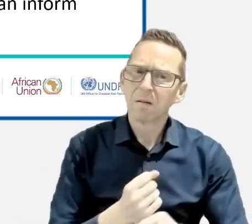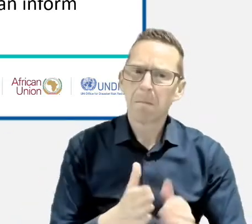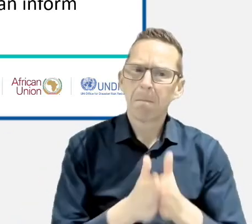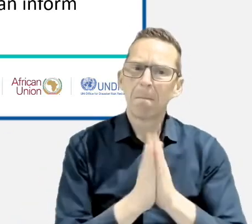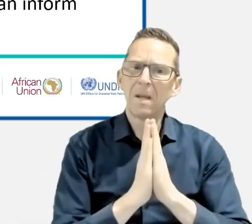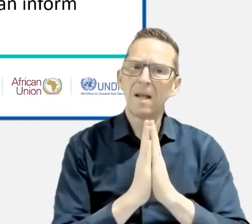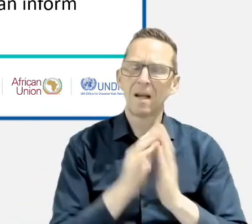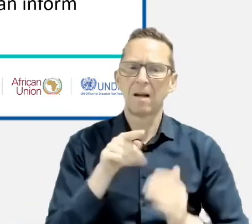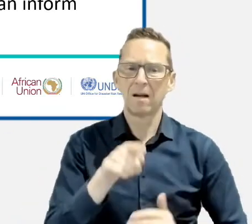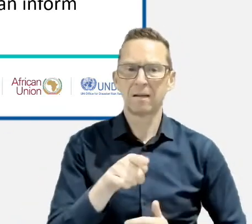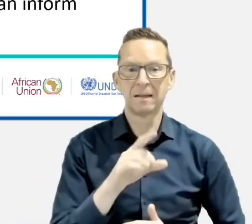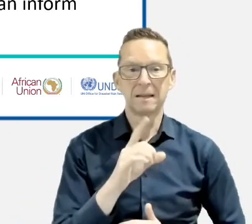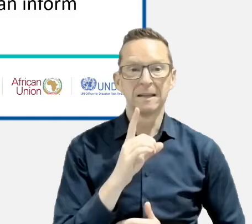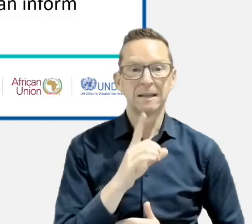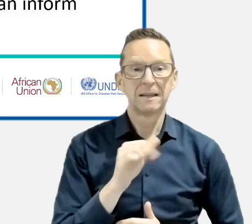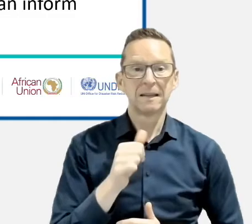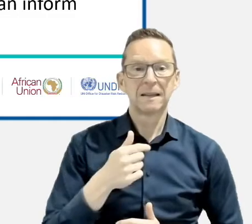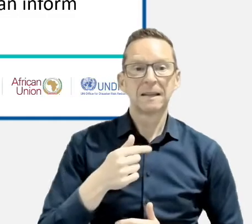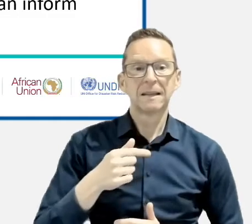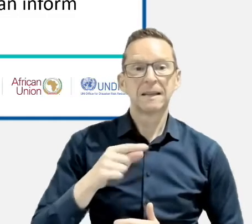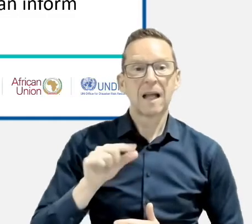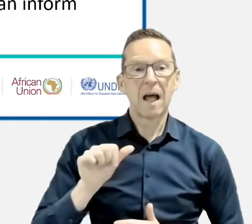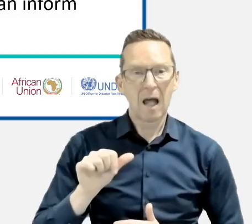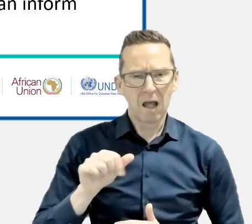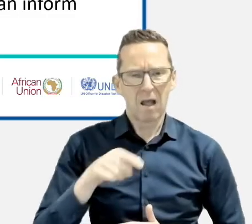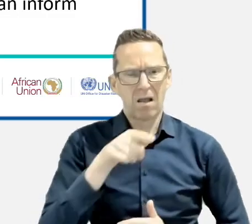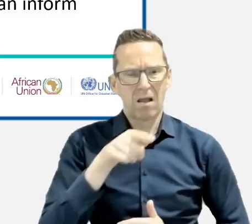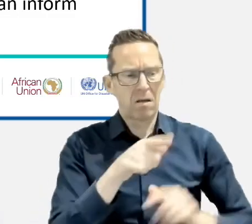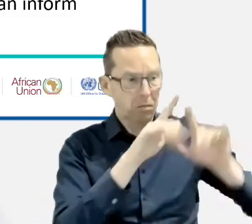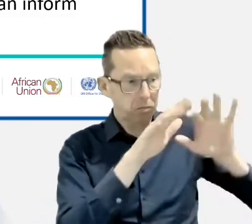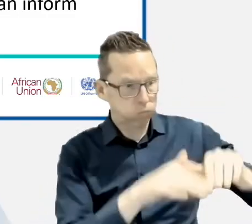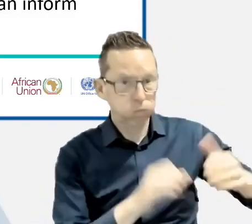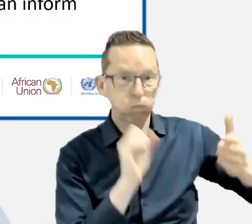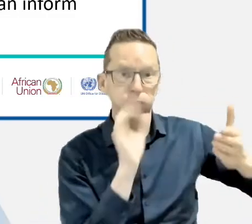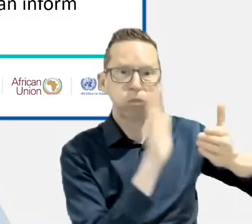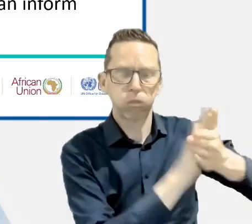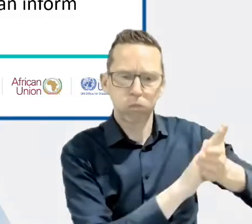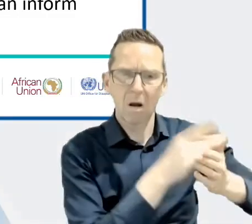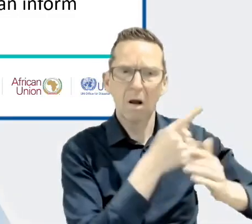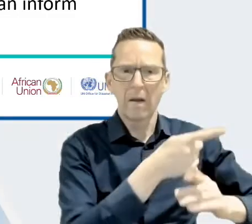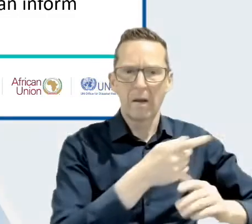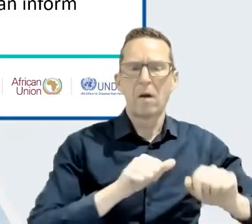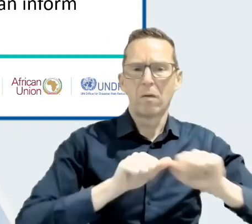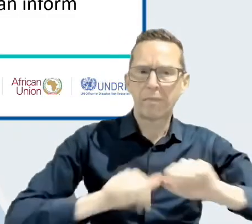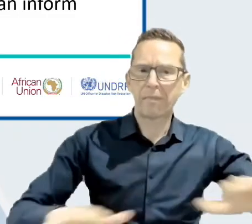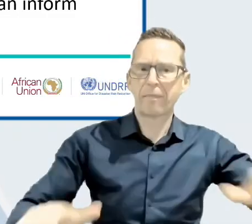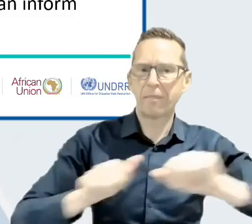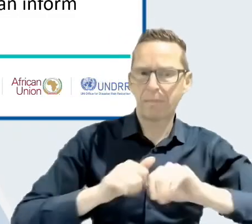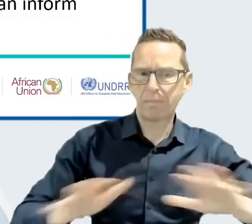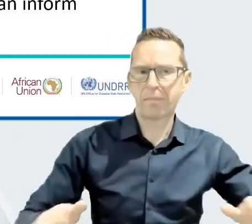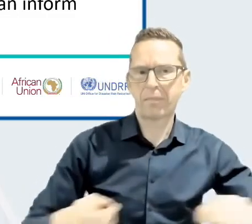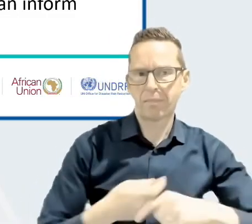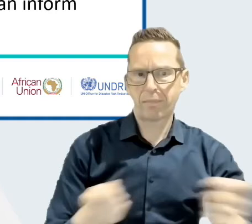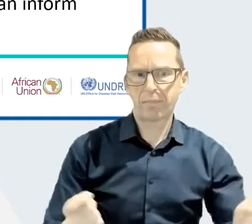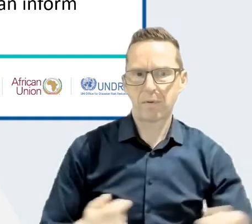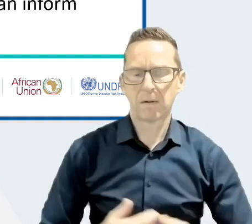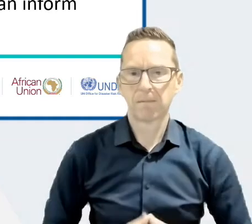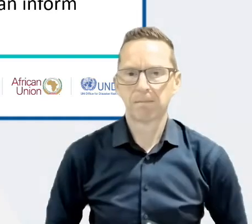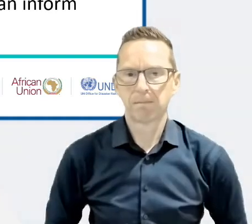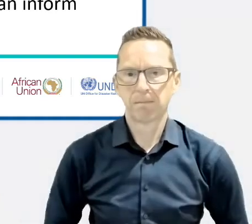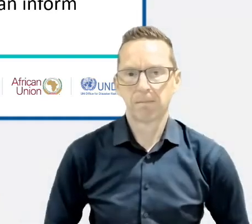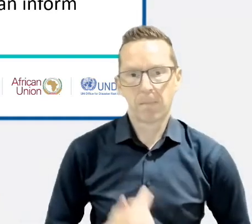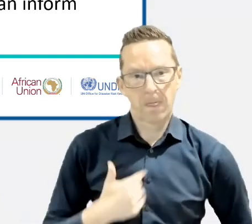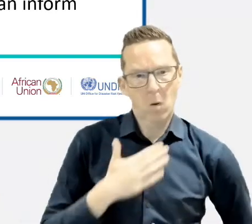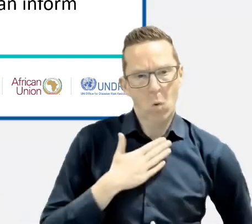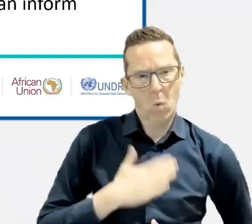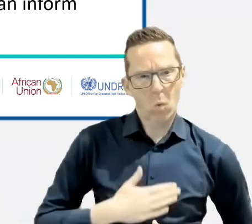1 minute. The second point I want to speak to is having data that we can understand. I'm speaking to you today as